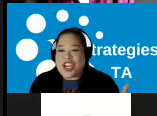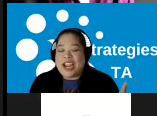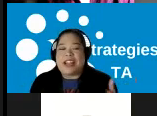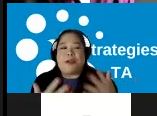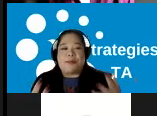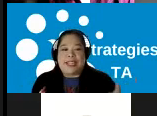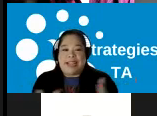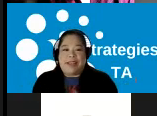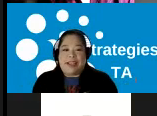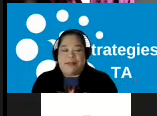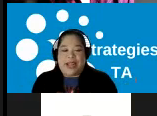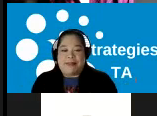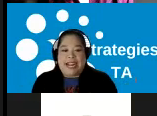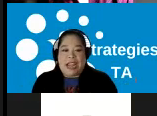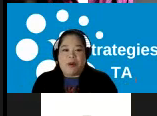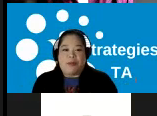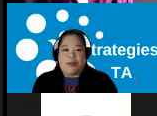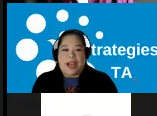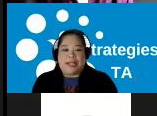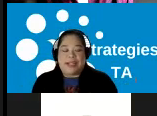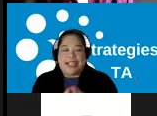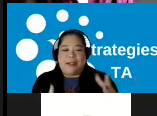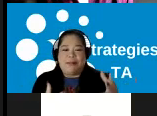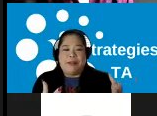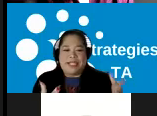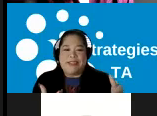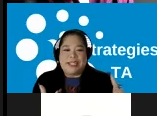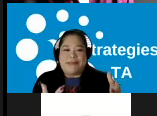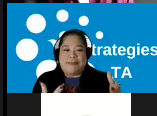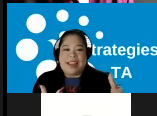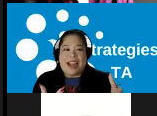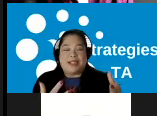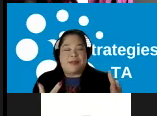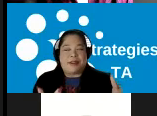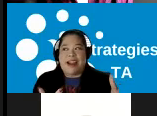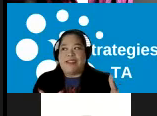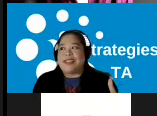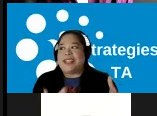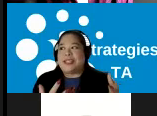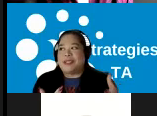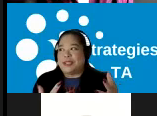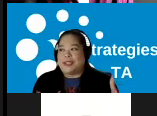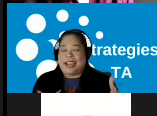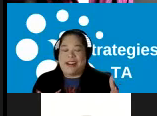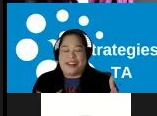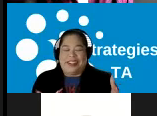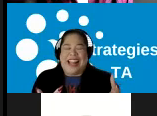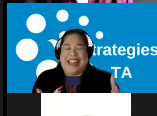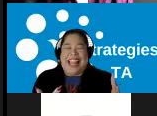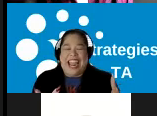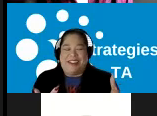this child? I remember the day my husband and I came home from the hospital. I said, what do we do with this baby? And I swear, I've never seen someone look so scared